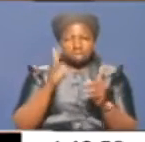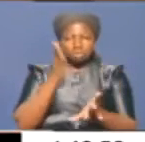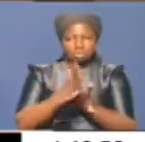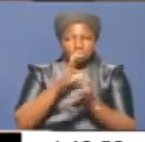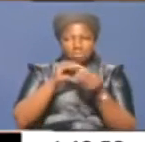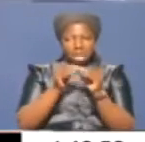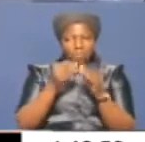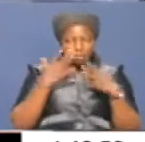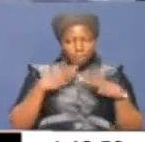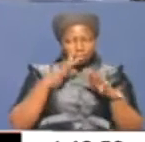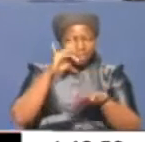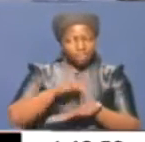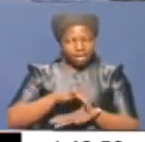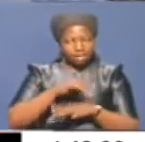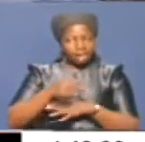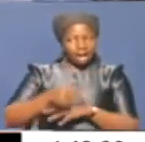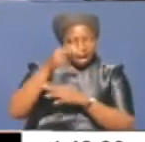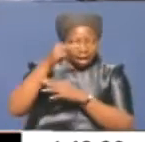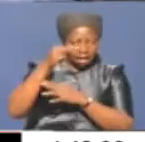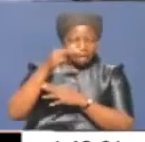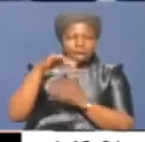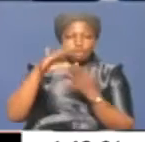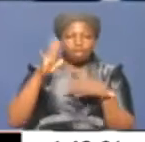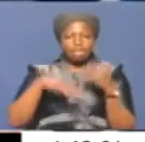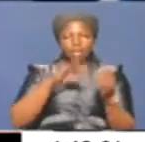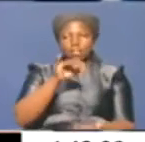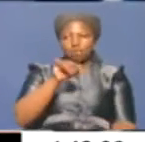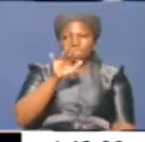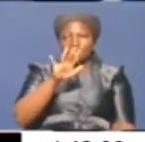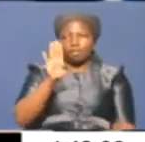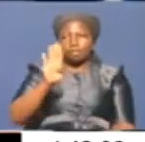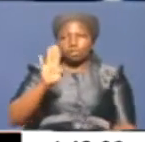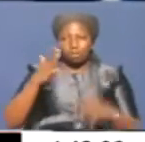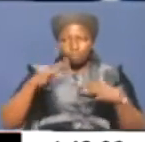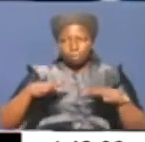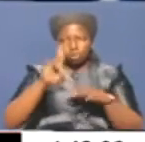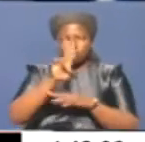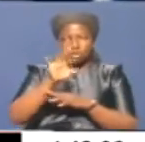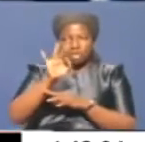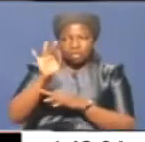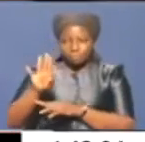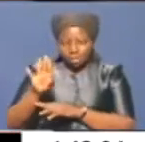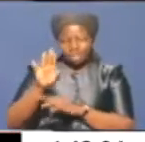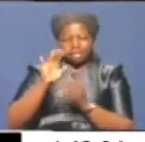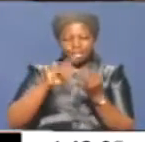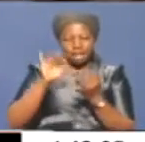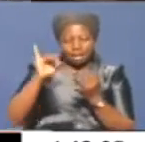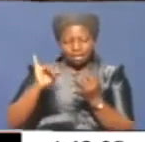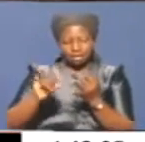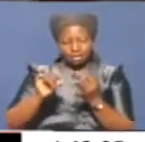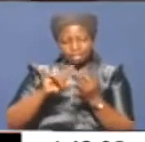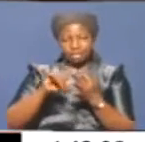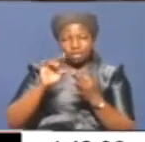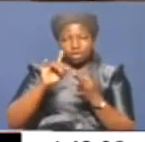affected is much higher. More than 3.5 billion people use Facebook, Messenger, Instagram, and WhatsApp.